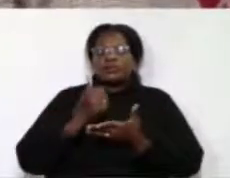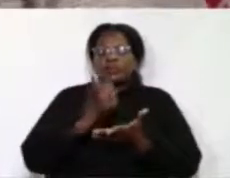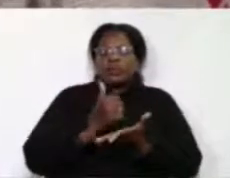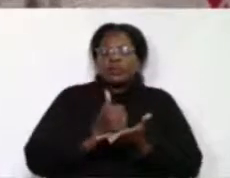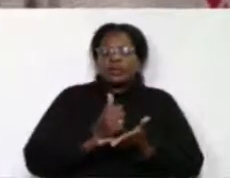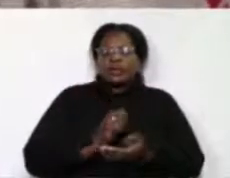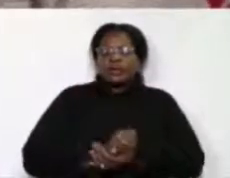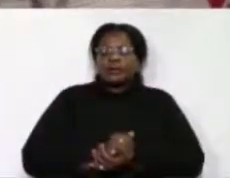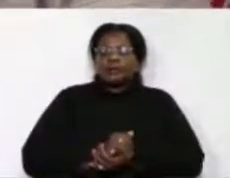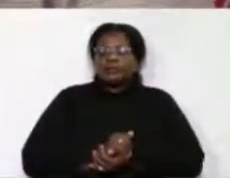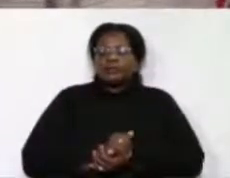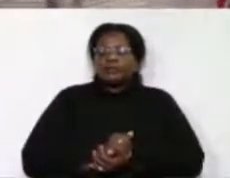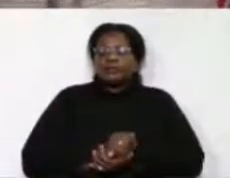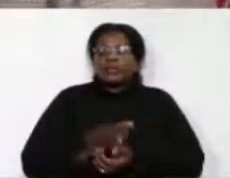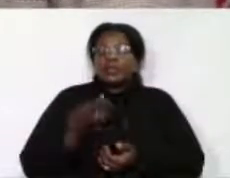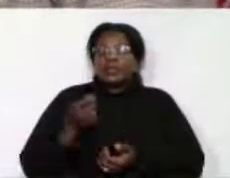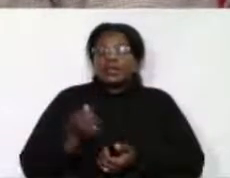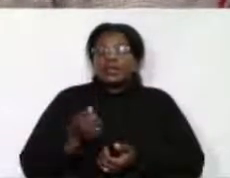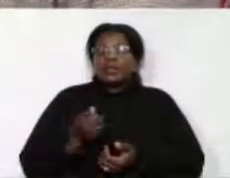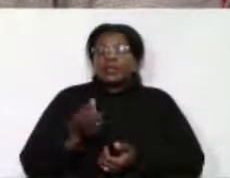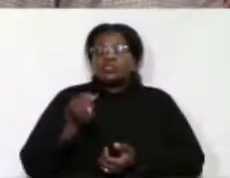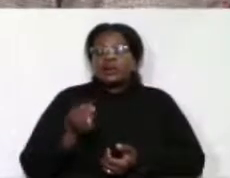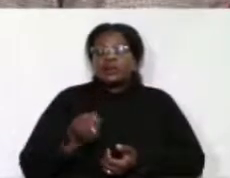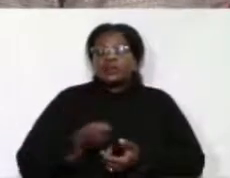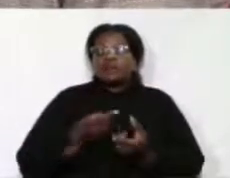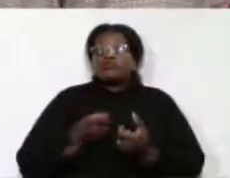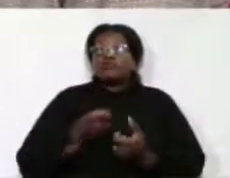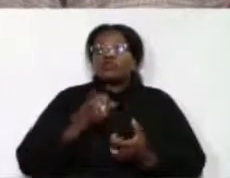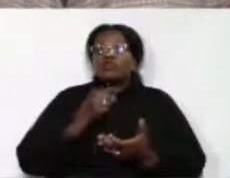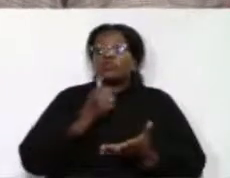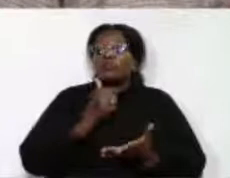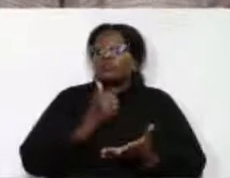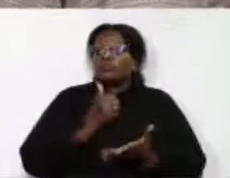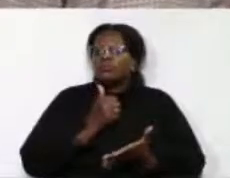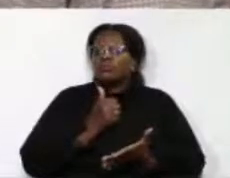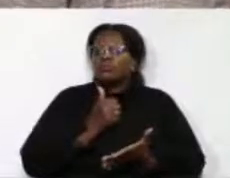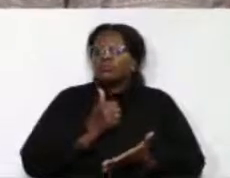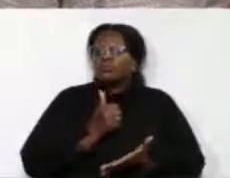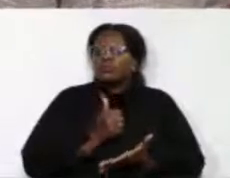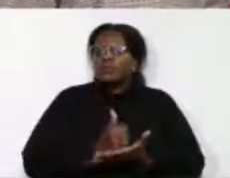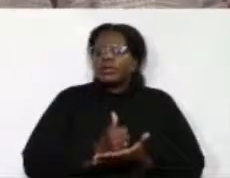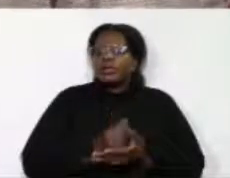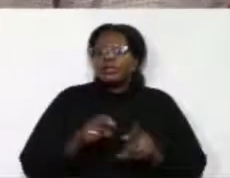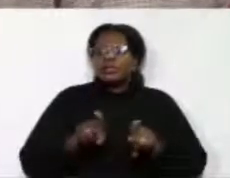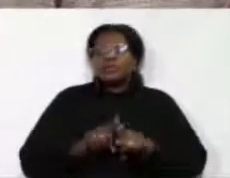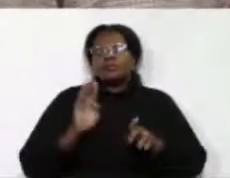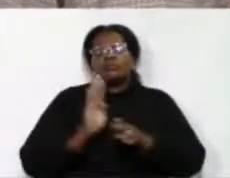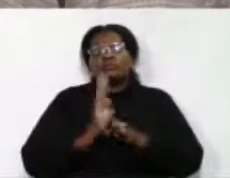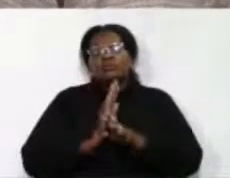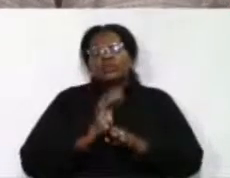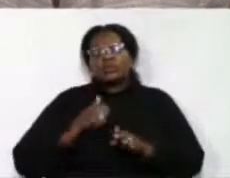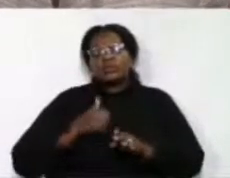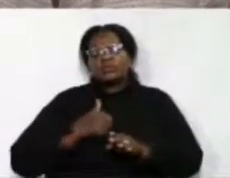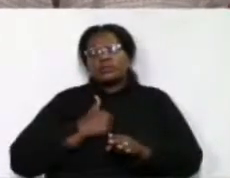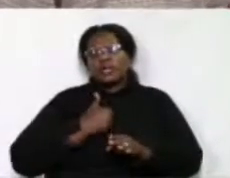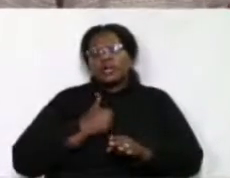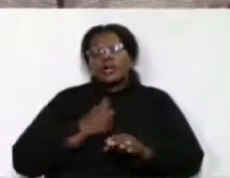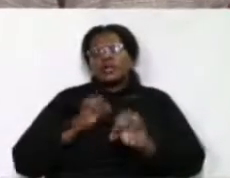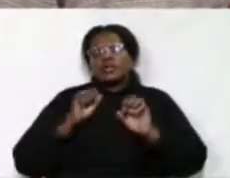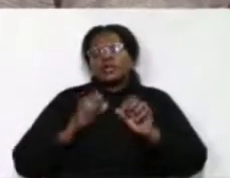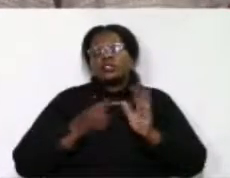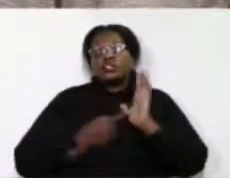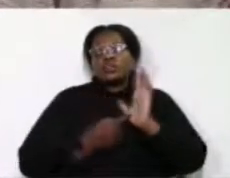receivable money. That's you owing me money. Now this one is my business owes you money. So that's accounts payable.